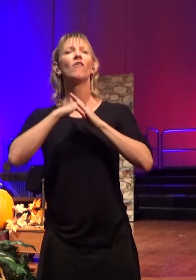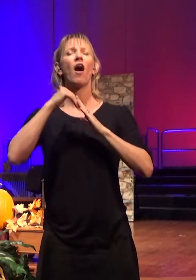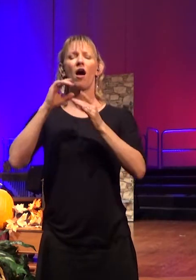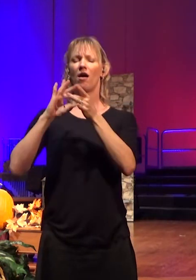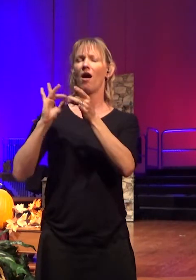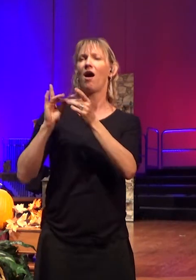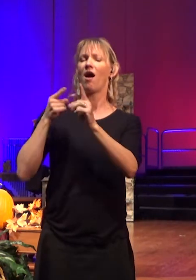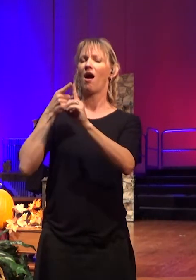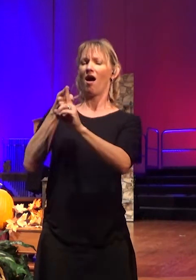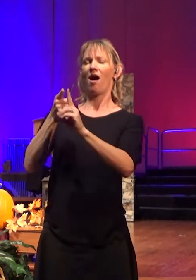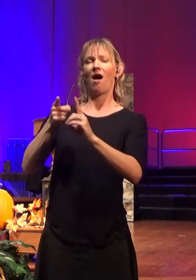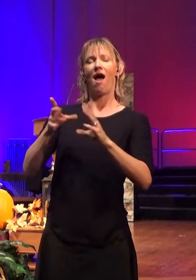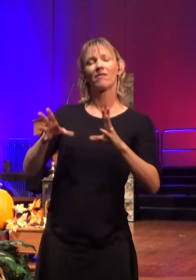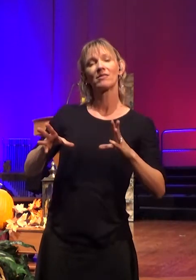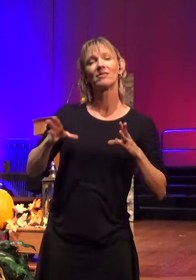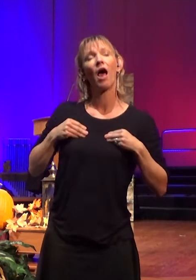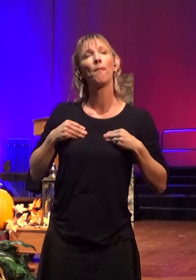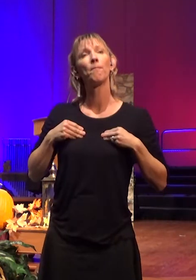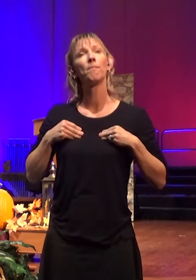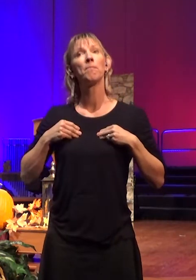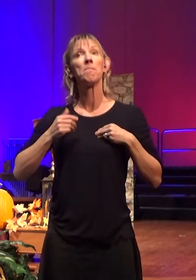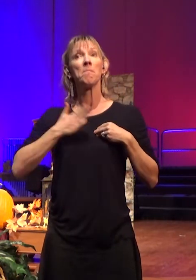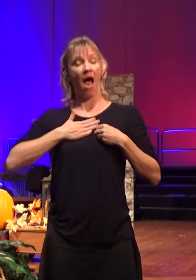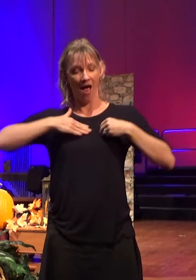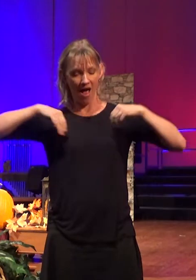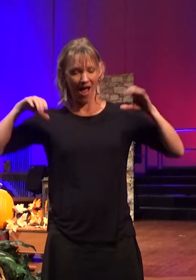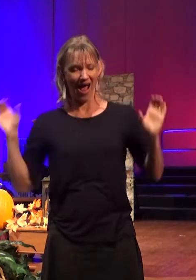and acceptance. My